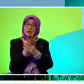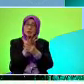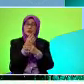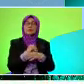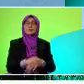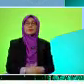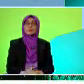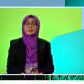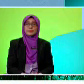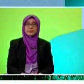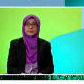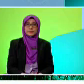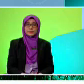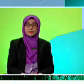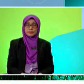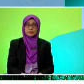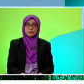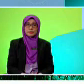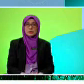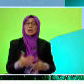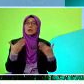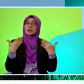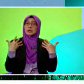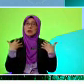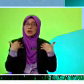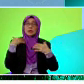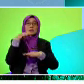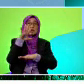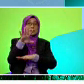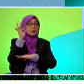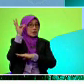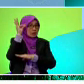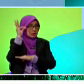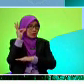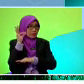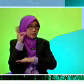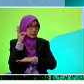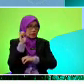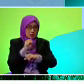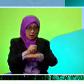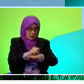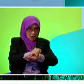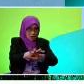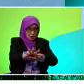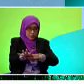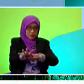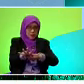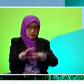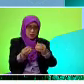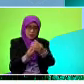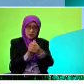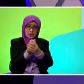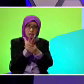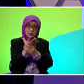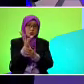So there are actually 5 factors that affect the growth of microorganisms. So I'm